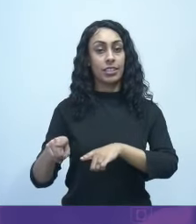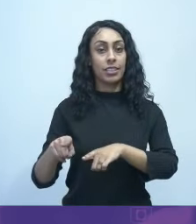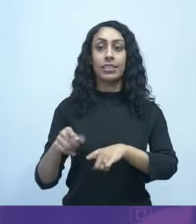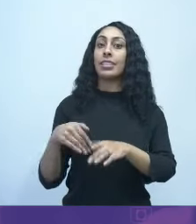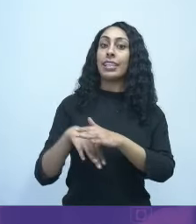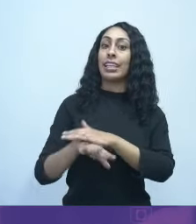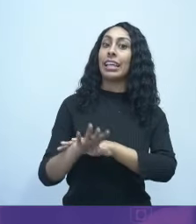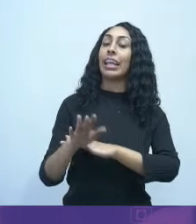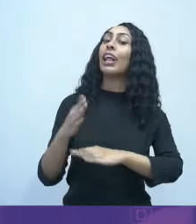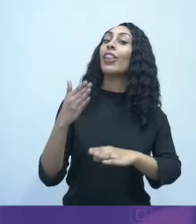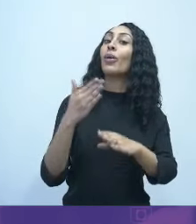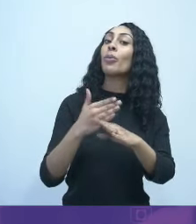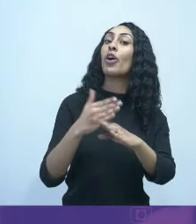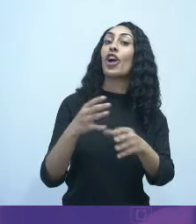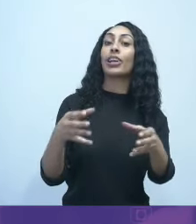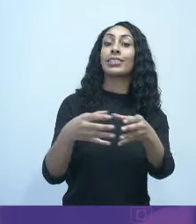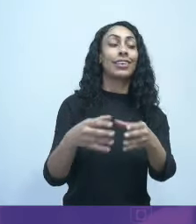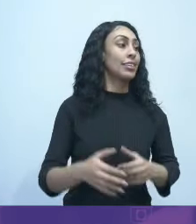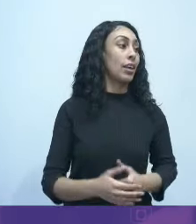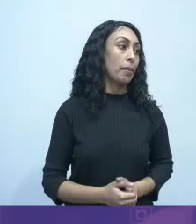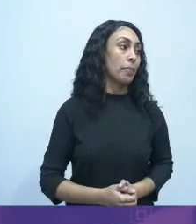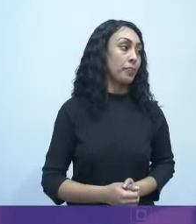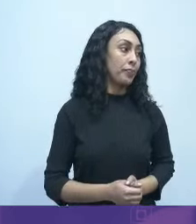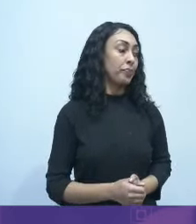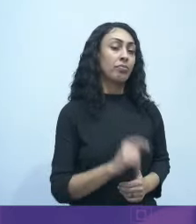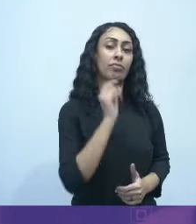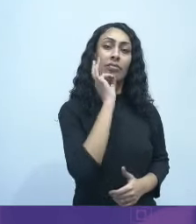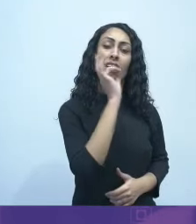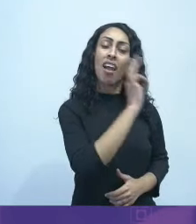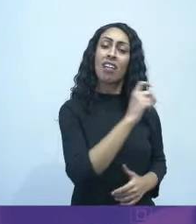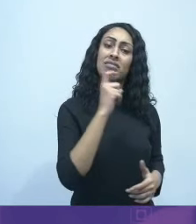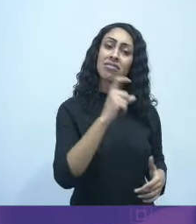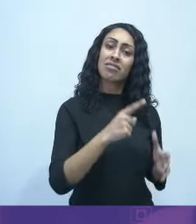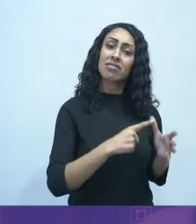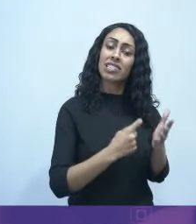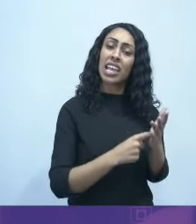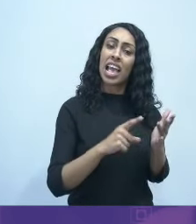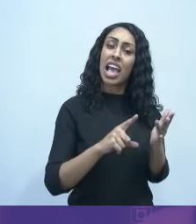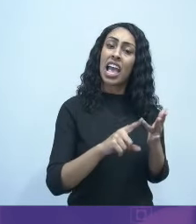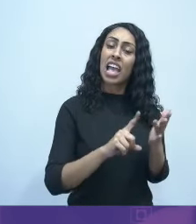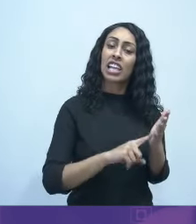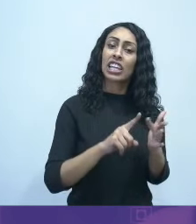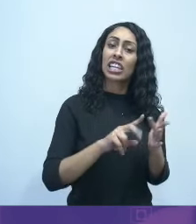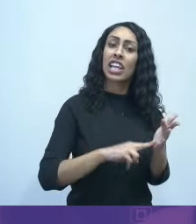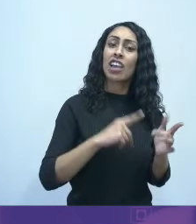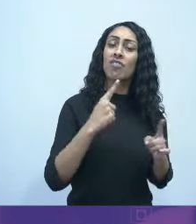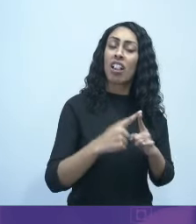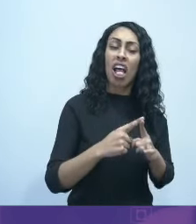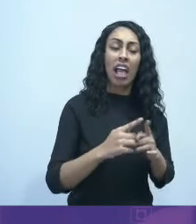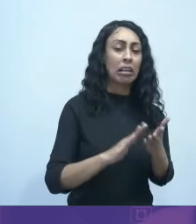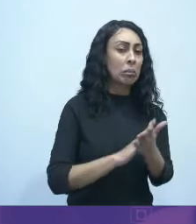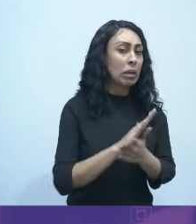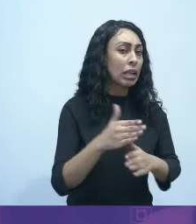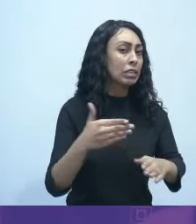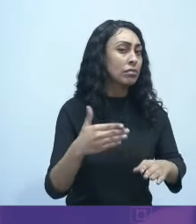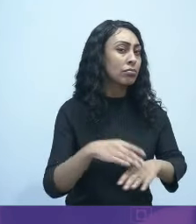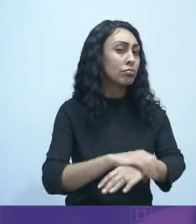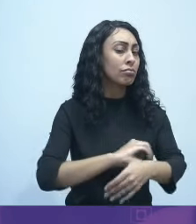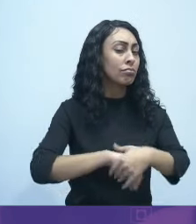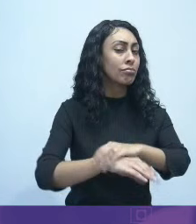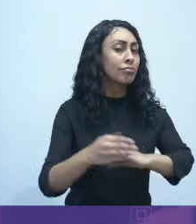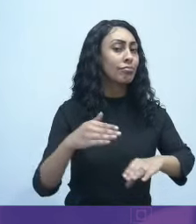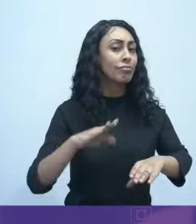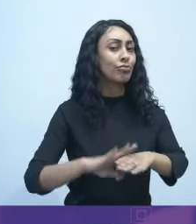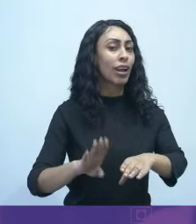part of the pipeline going into the sector. Absolutely. Caroline, what practical steps did you take? So some of these steps